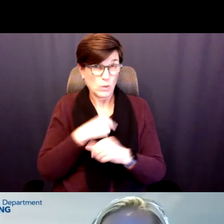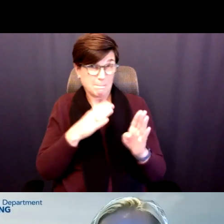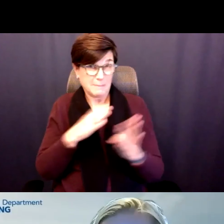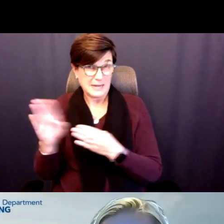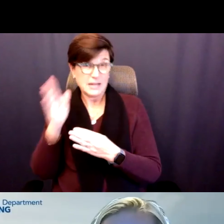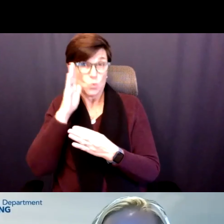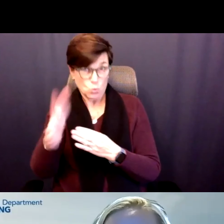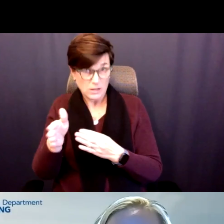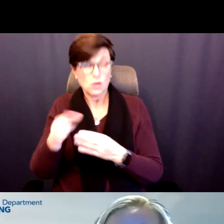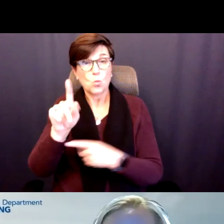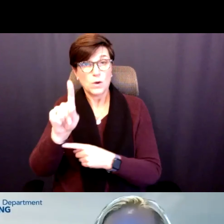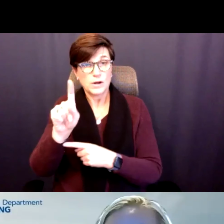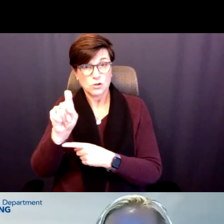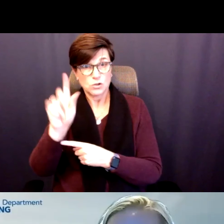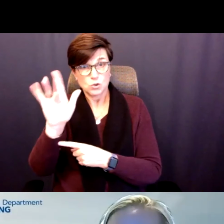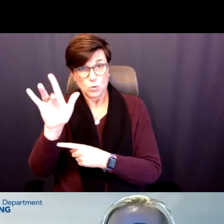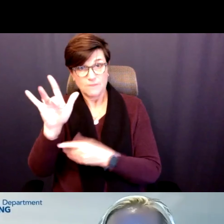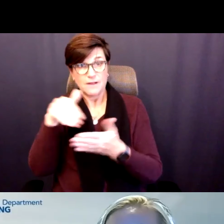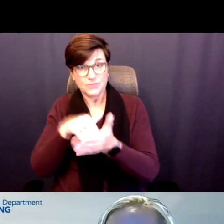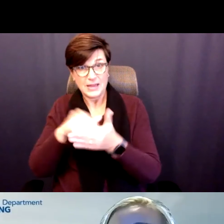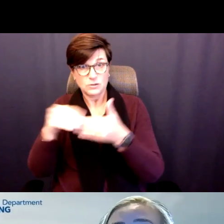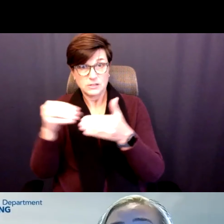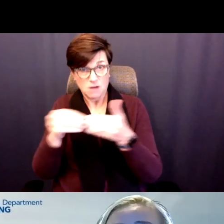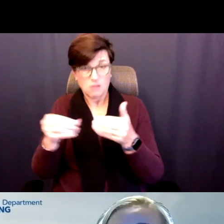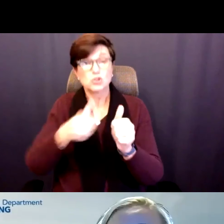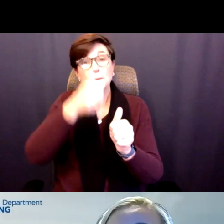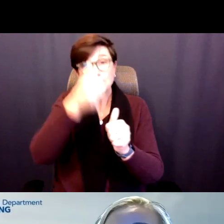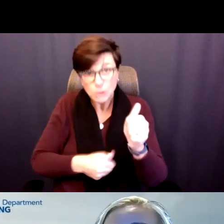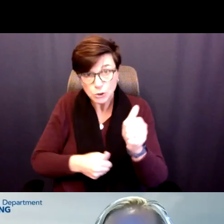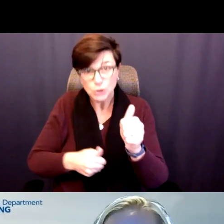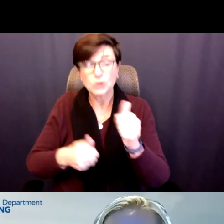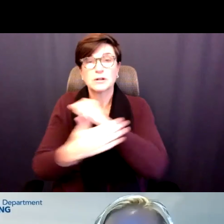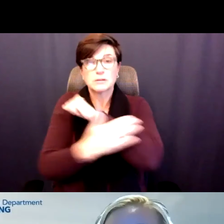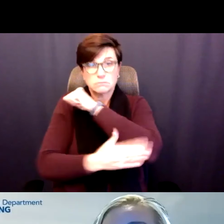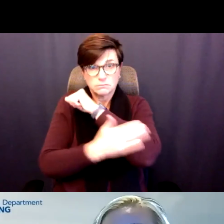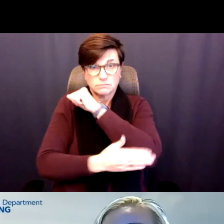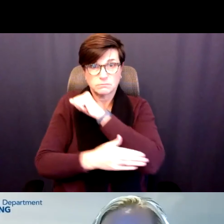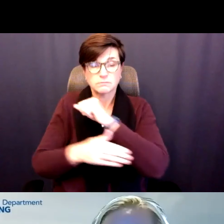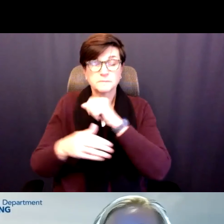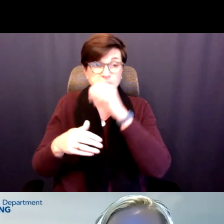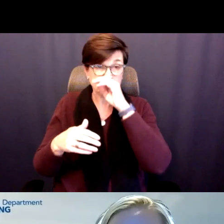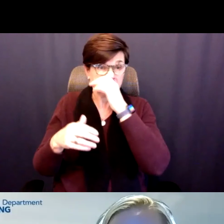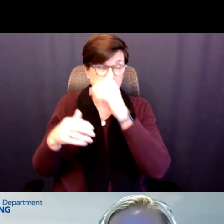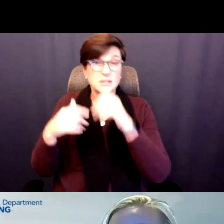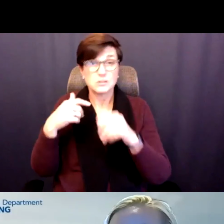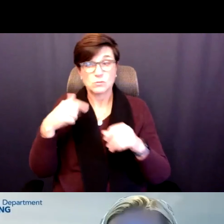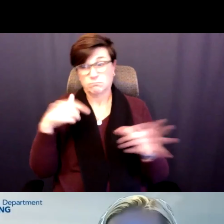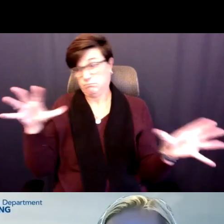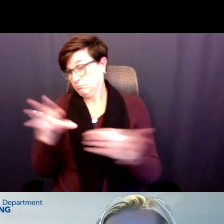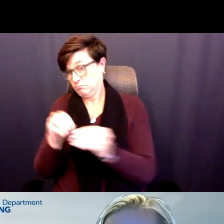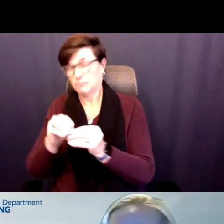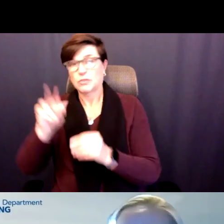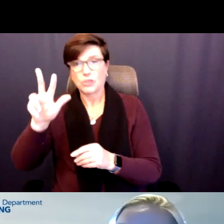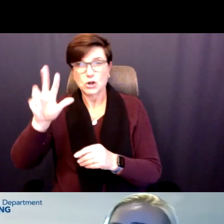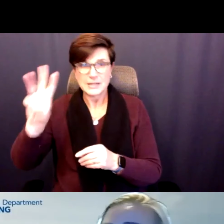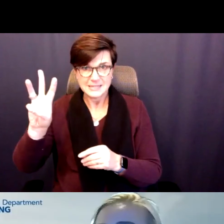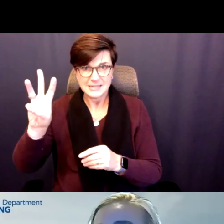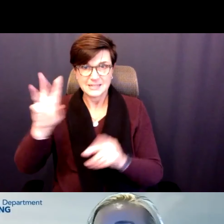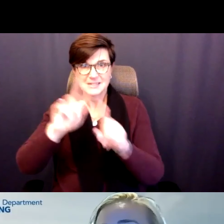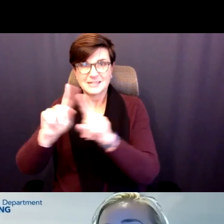$125,000 per jurisdiction for the total project period, and seeking to award up to 36 jurisdictions with these